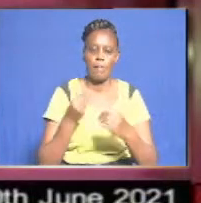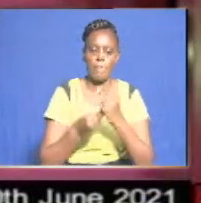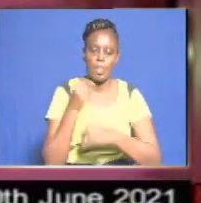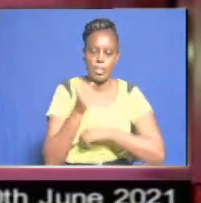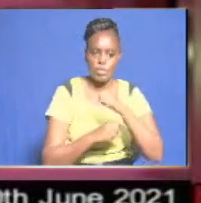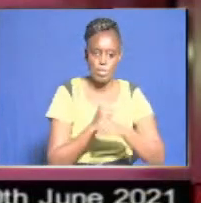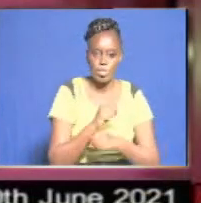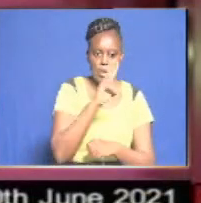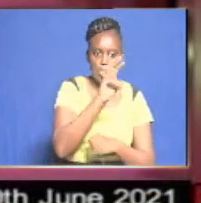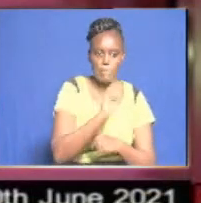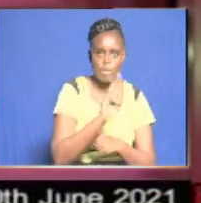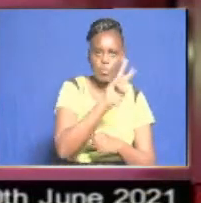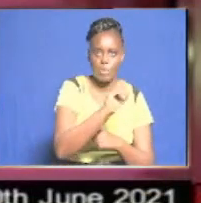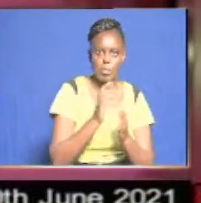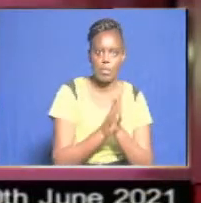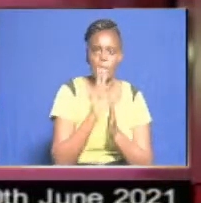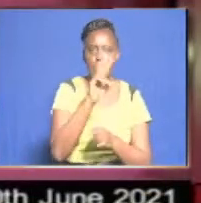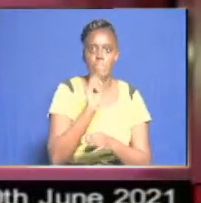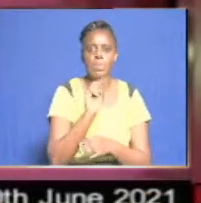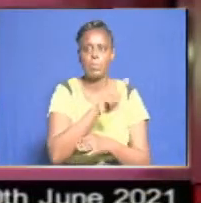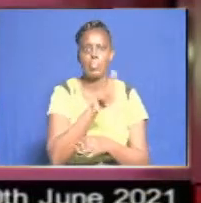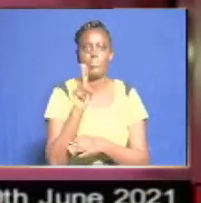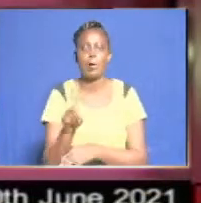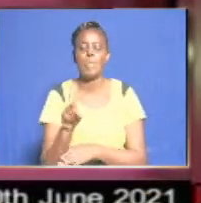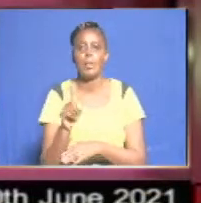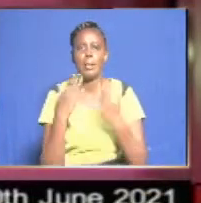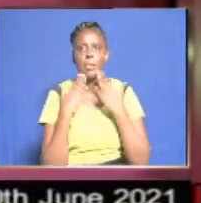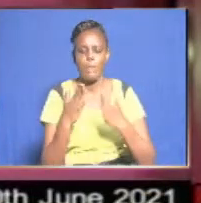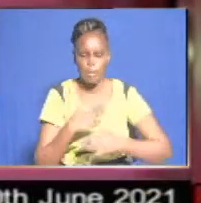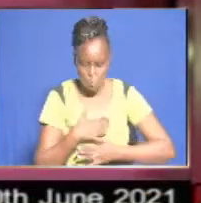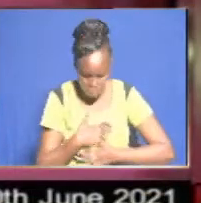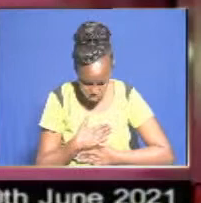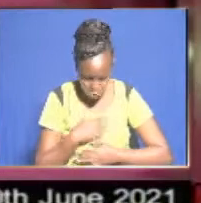year 2020-2021. Thank you, Honorable Speaker.